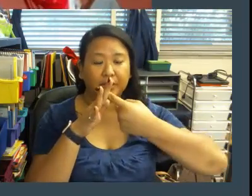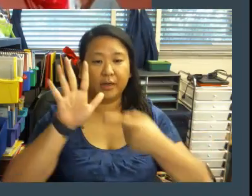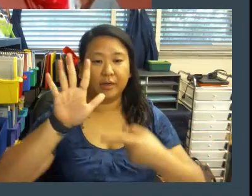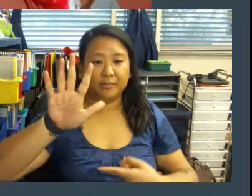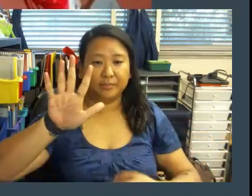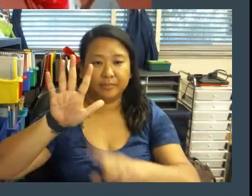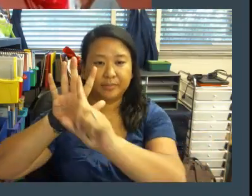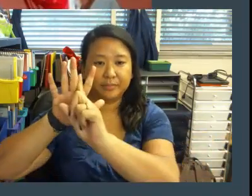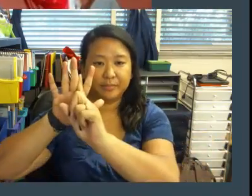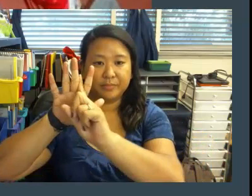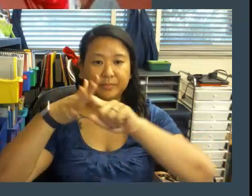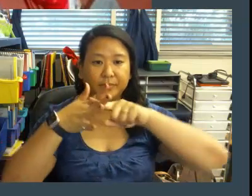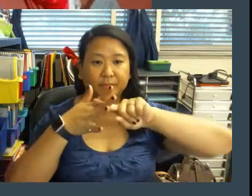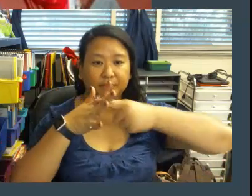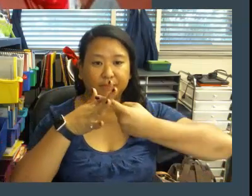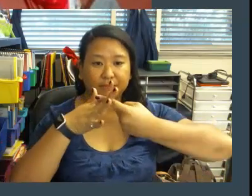Begin or start.